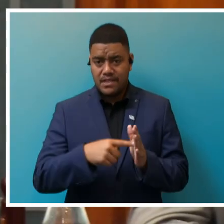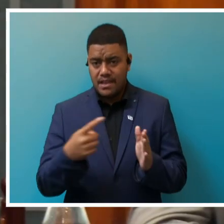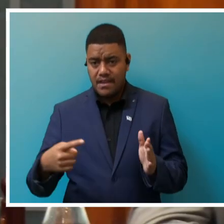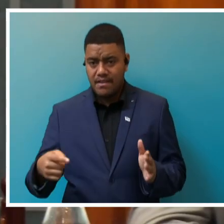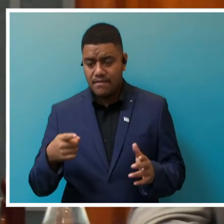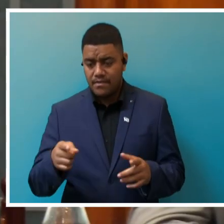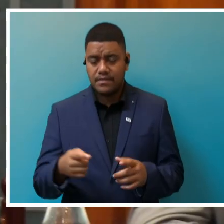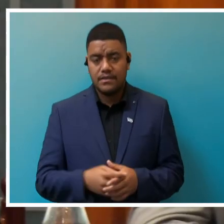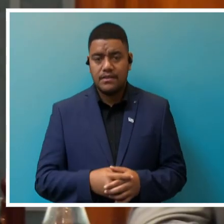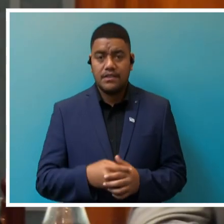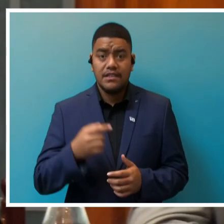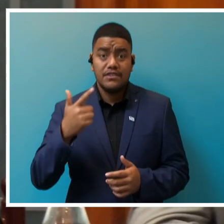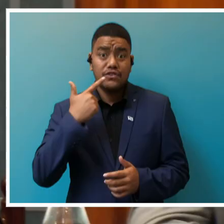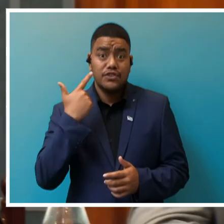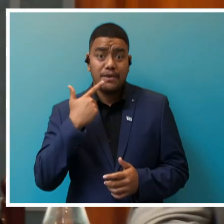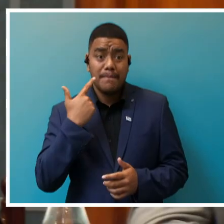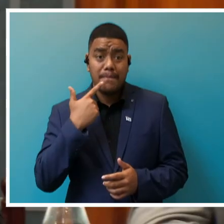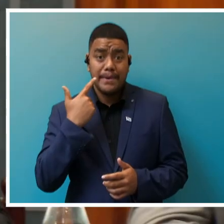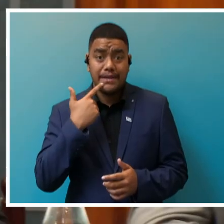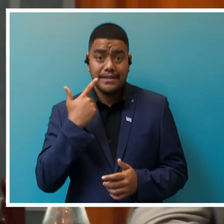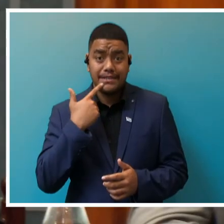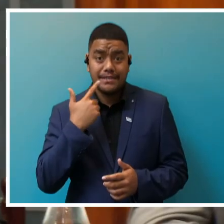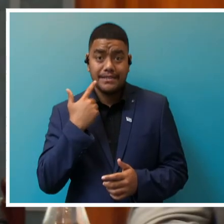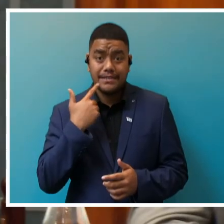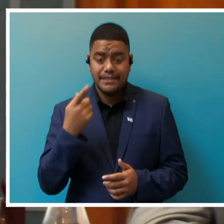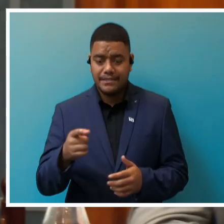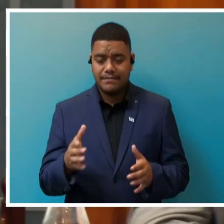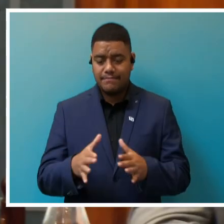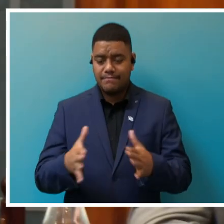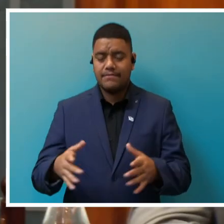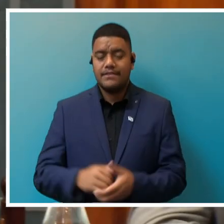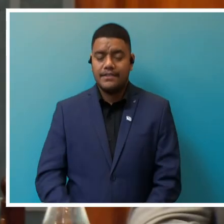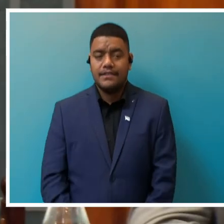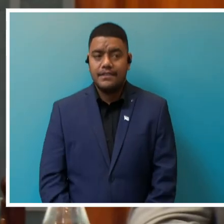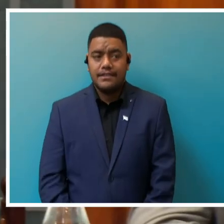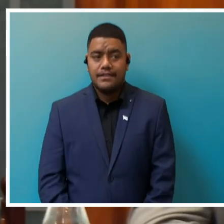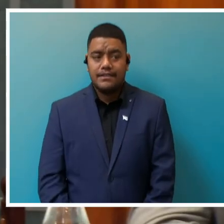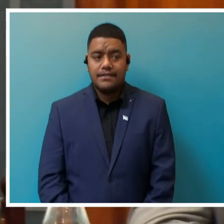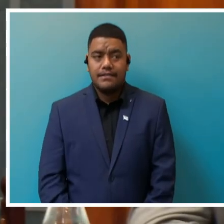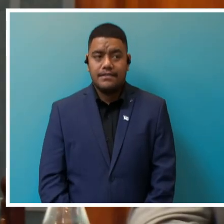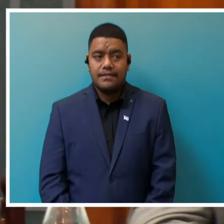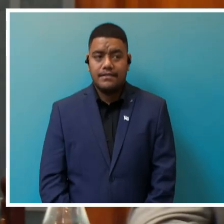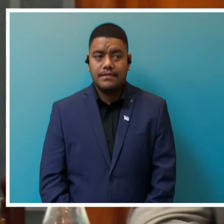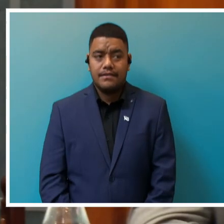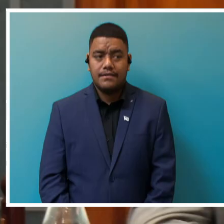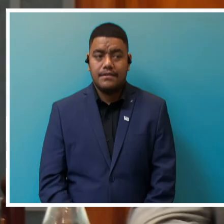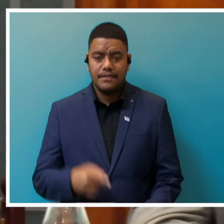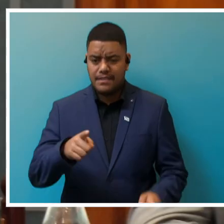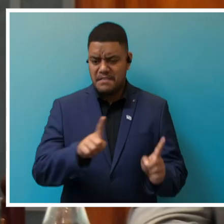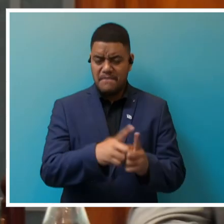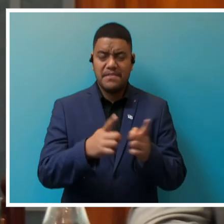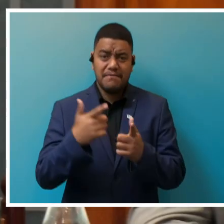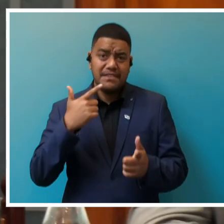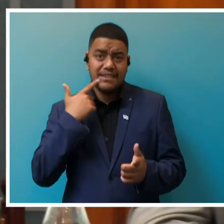of sheep called Fiji Fantastic. Fiji Fantastic is a hair breed,